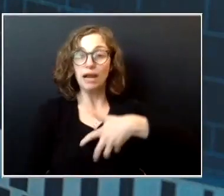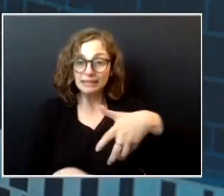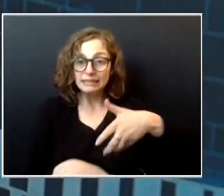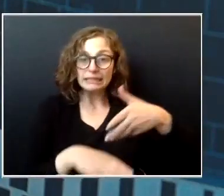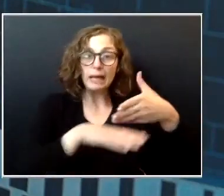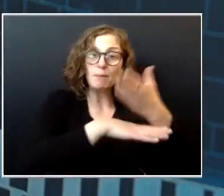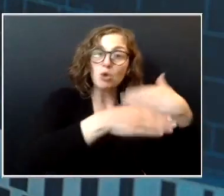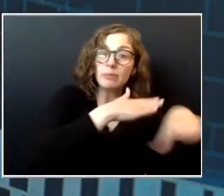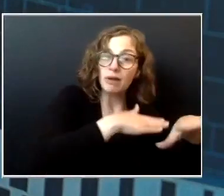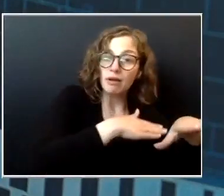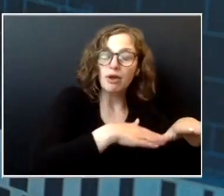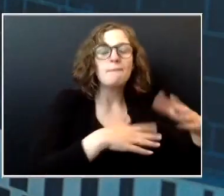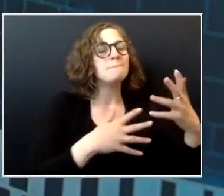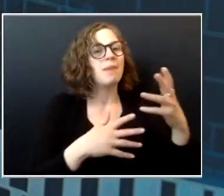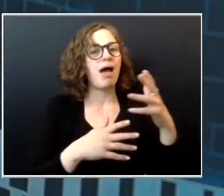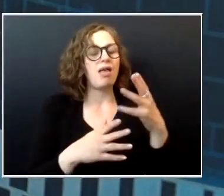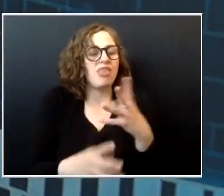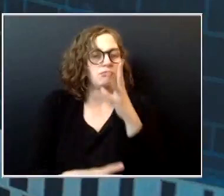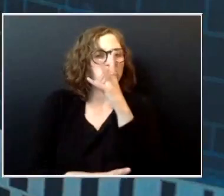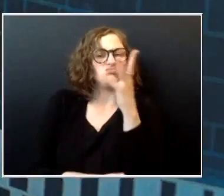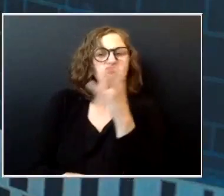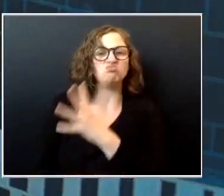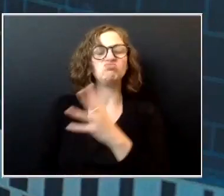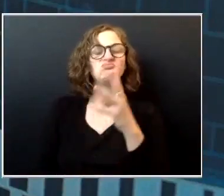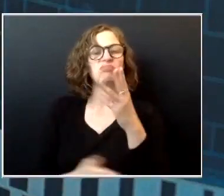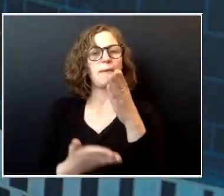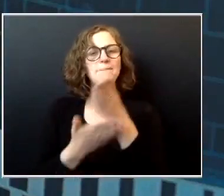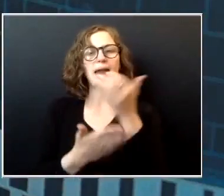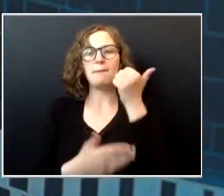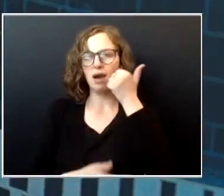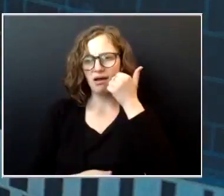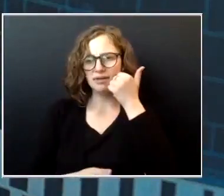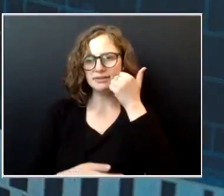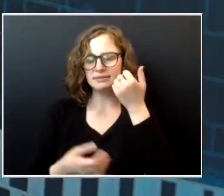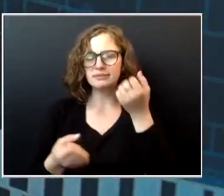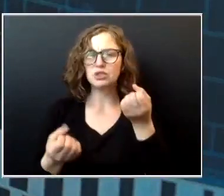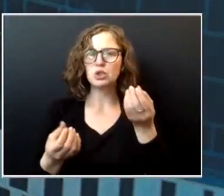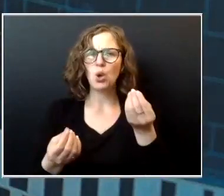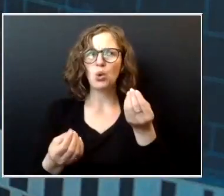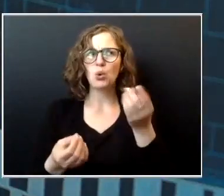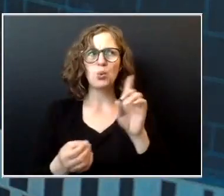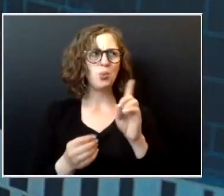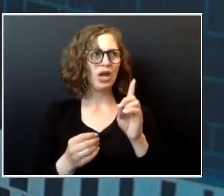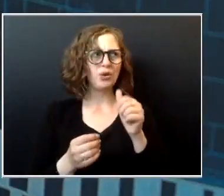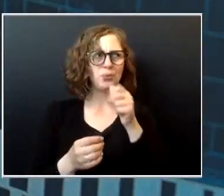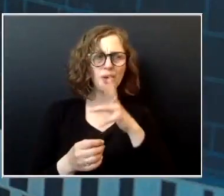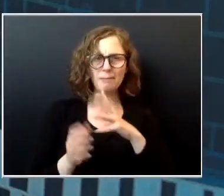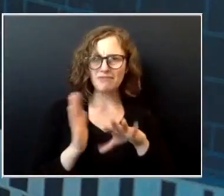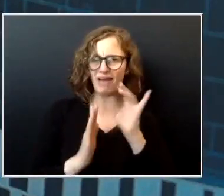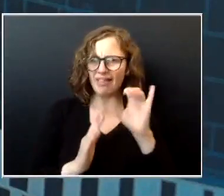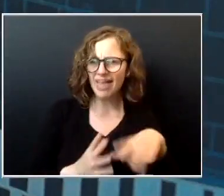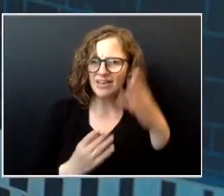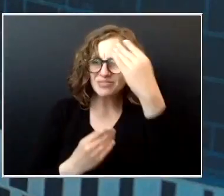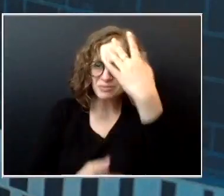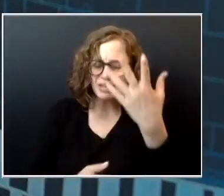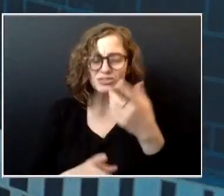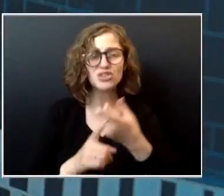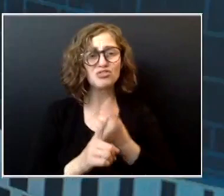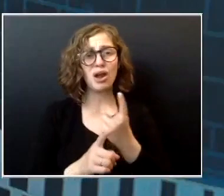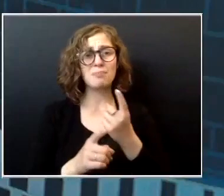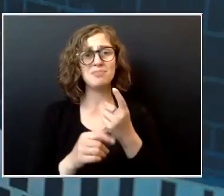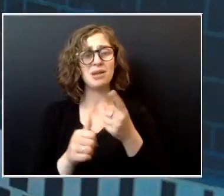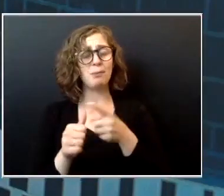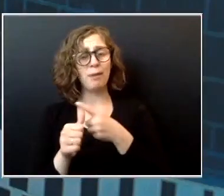focus. And so I think, where do women go to find that information? Is it their PCP? Is it their OB-GYN? Is it, is